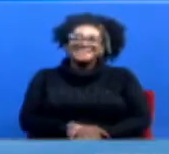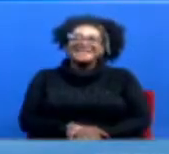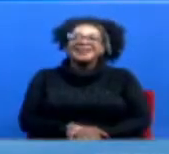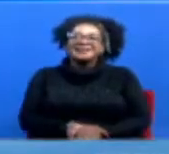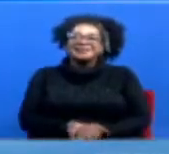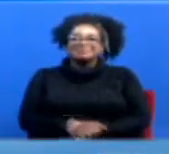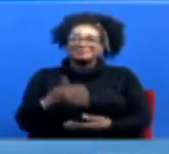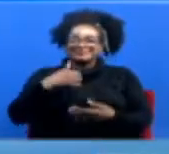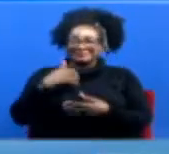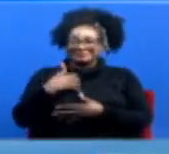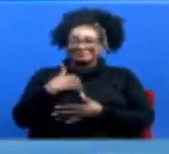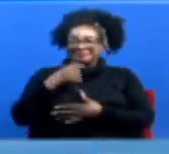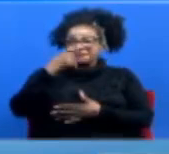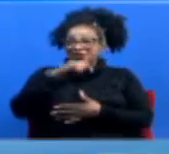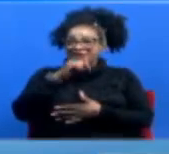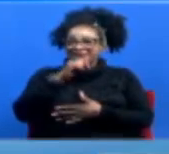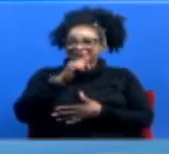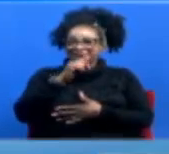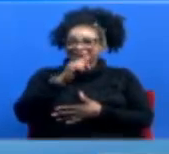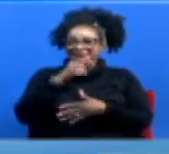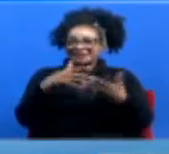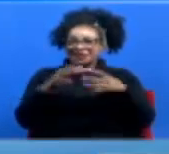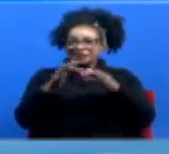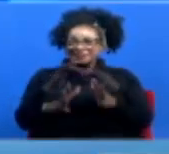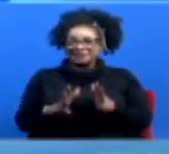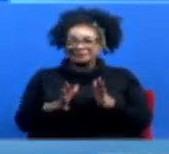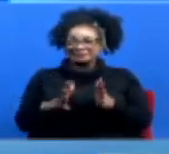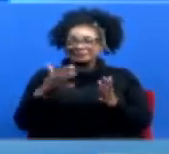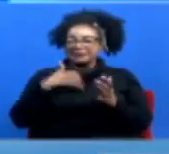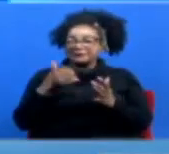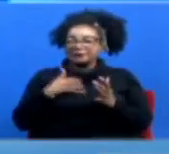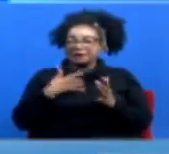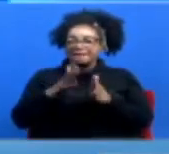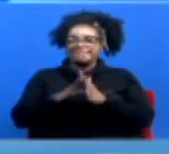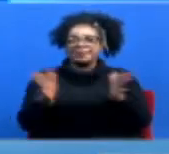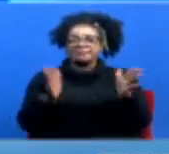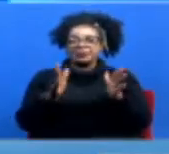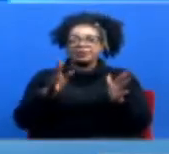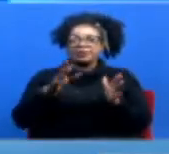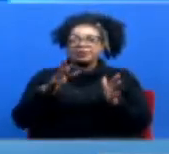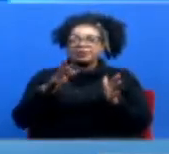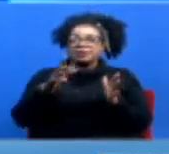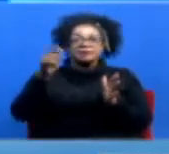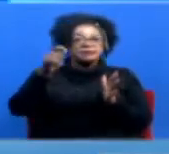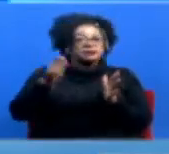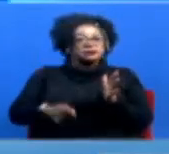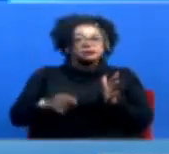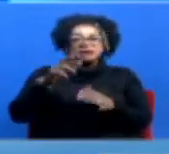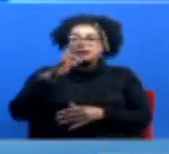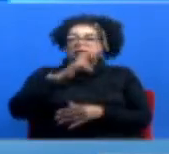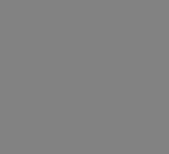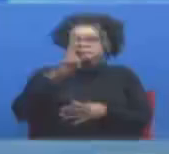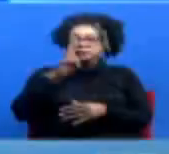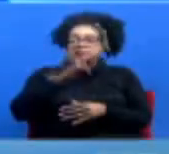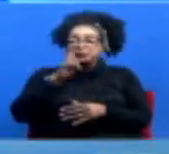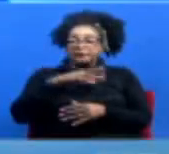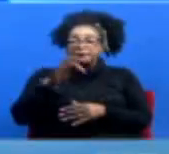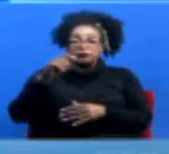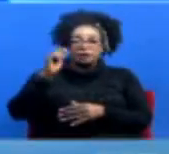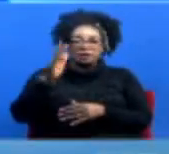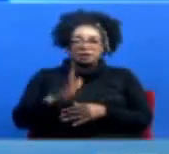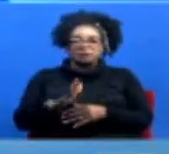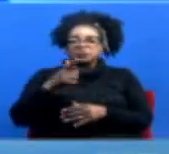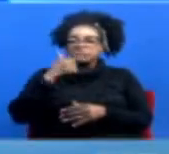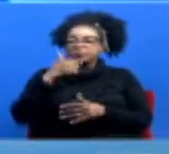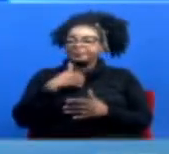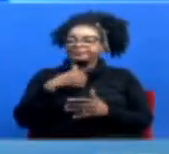pardon. Now, could sloppiness on the part of the Director of Public Prosecutions be a risk costing Kenyans a whopping 63 billion shillings? Well,